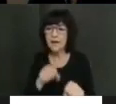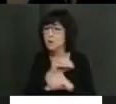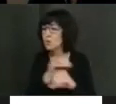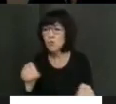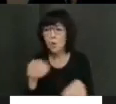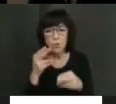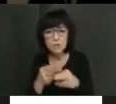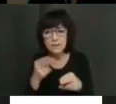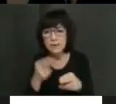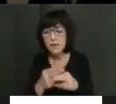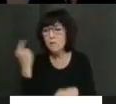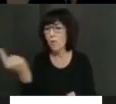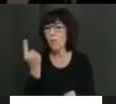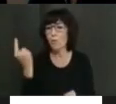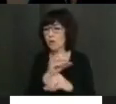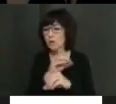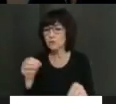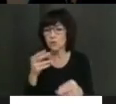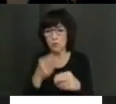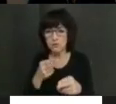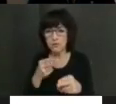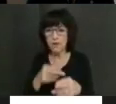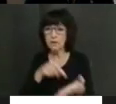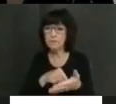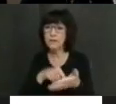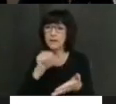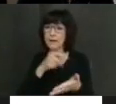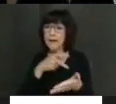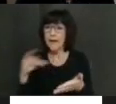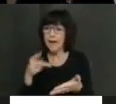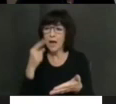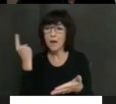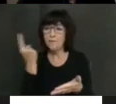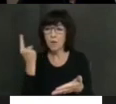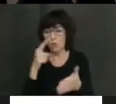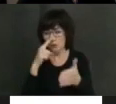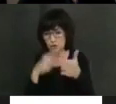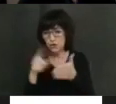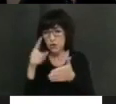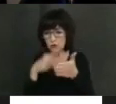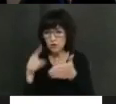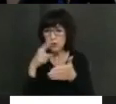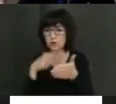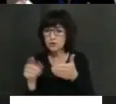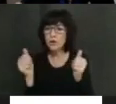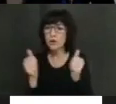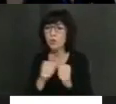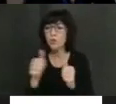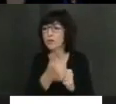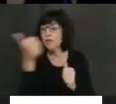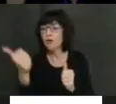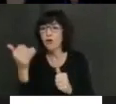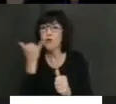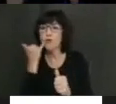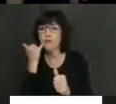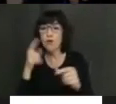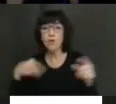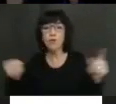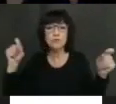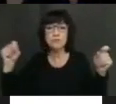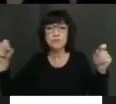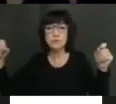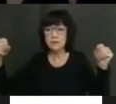the anonymous keys. The app does its work in the background, checking your phone's keys against keys from other phones it has been near since the date they were